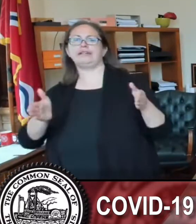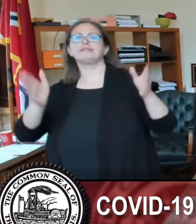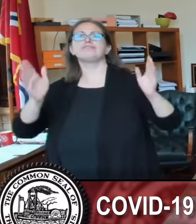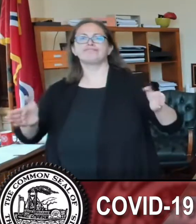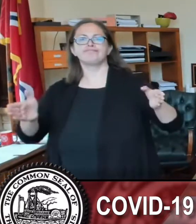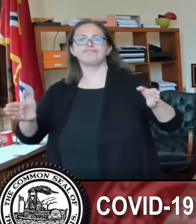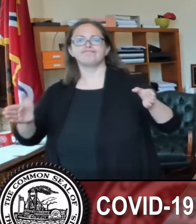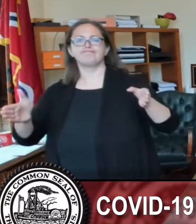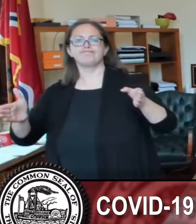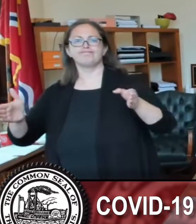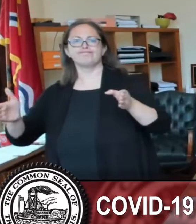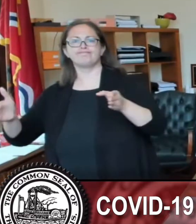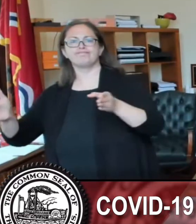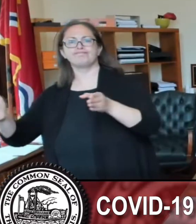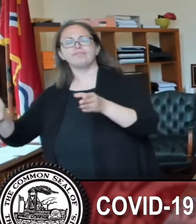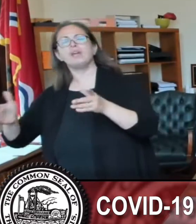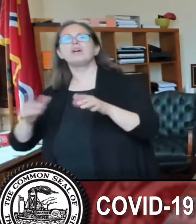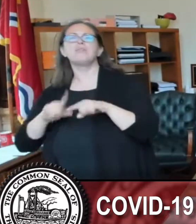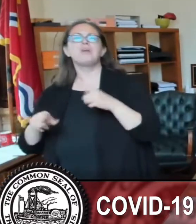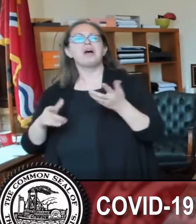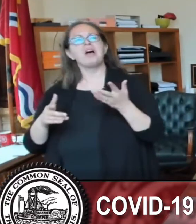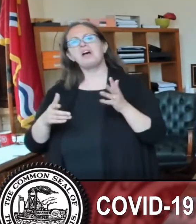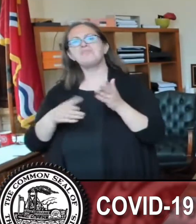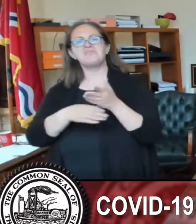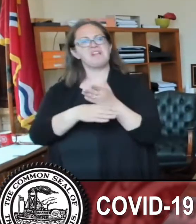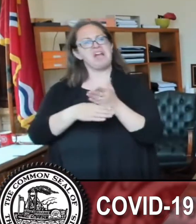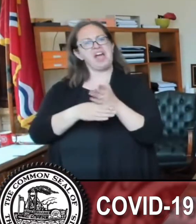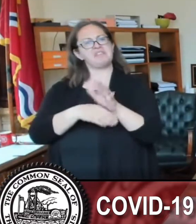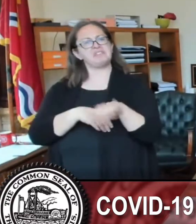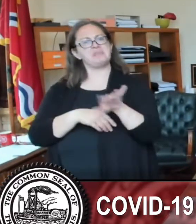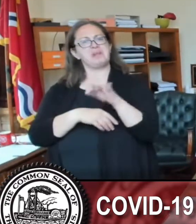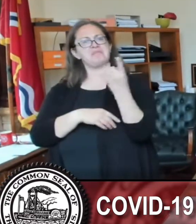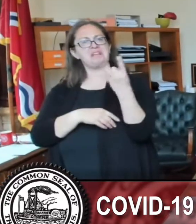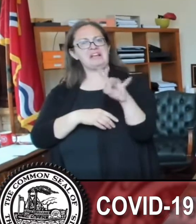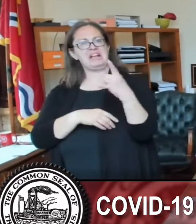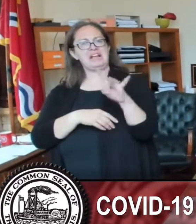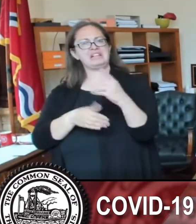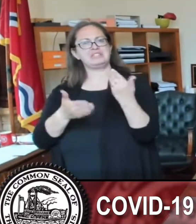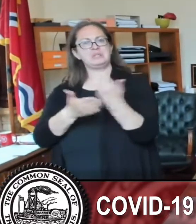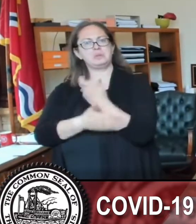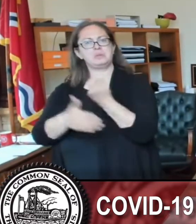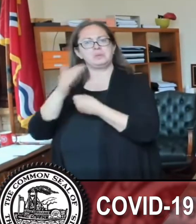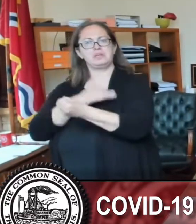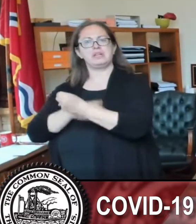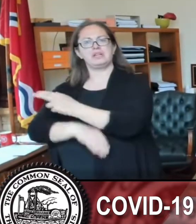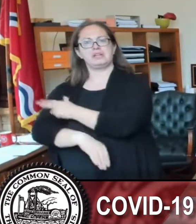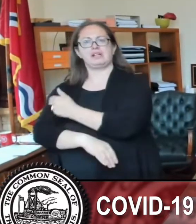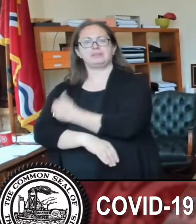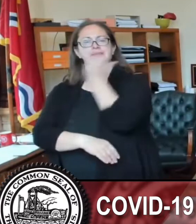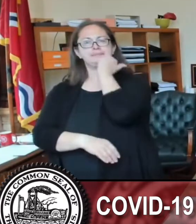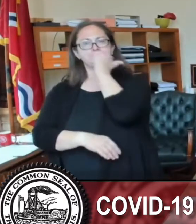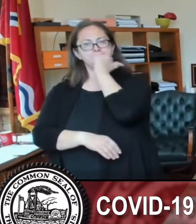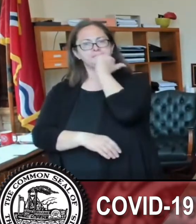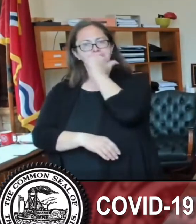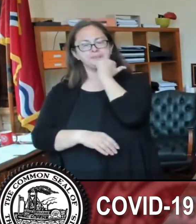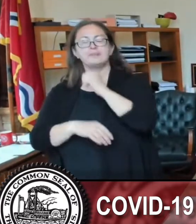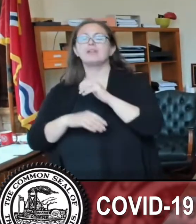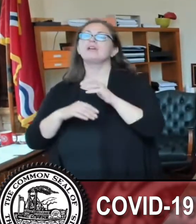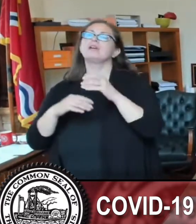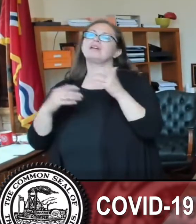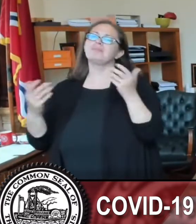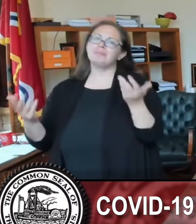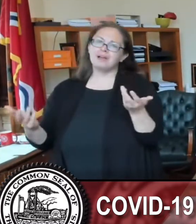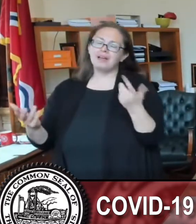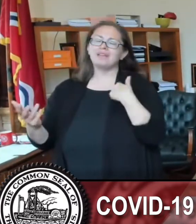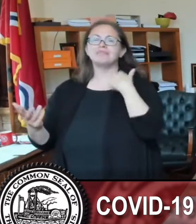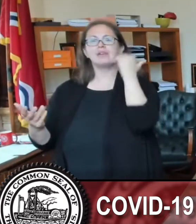the moving average is still at about 18 new hospitalizations per day. But I know